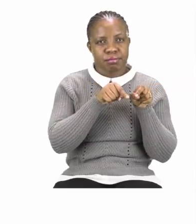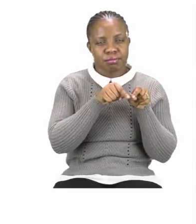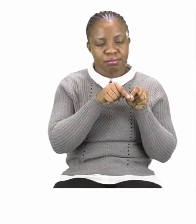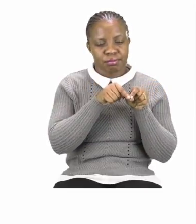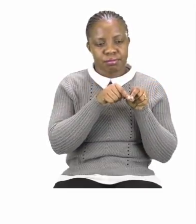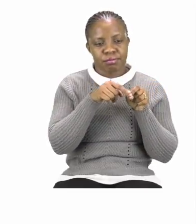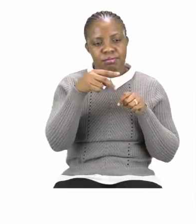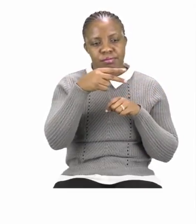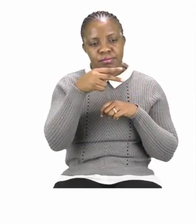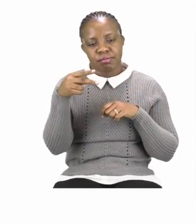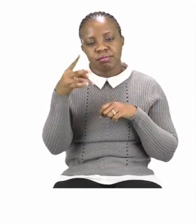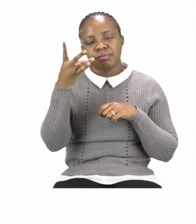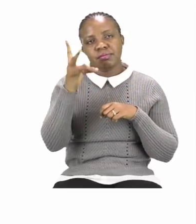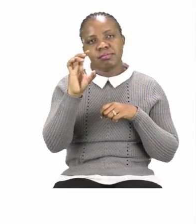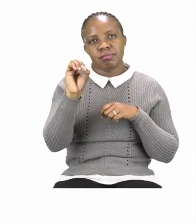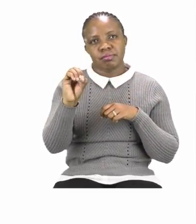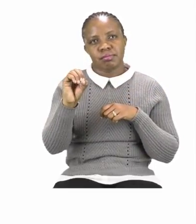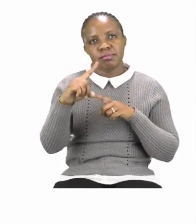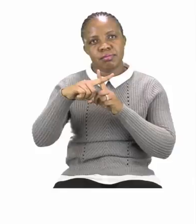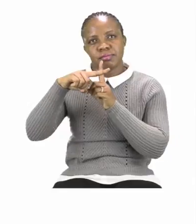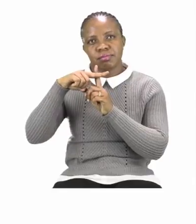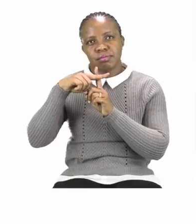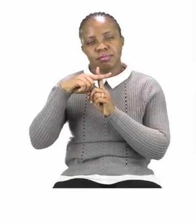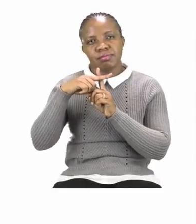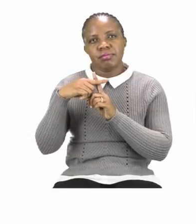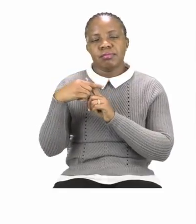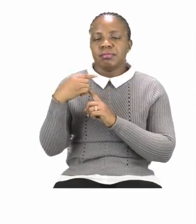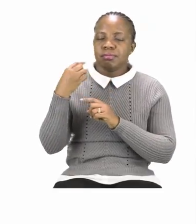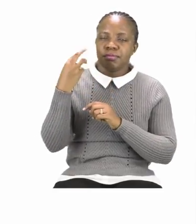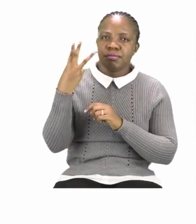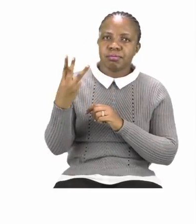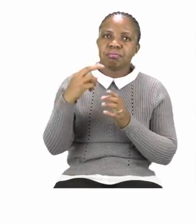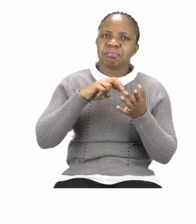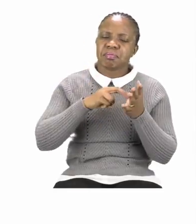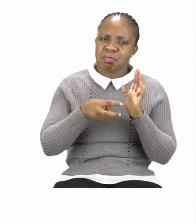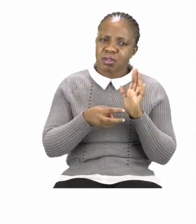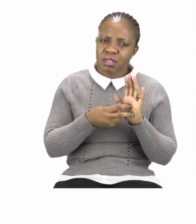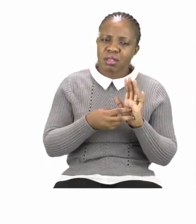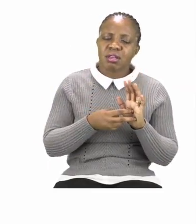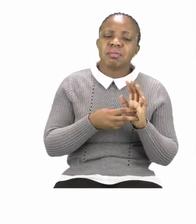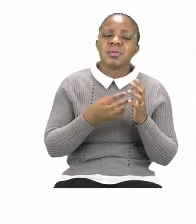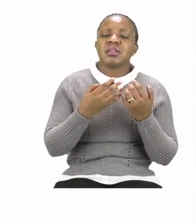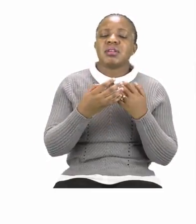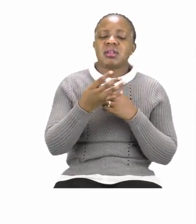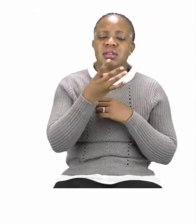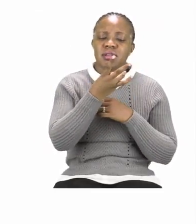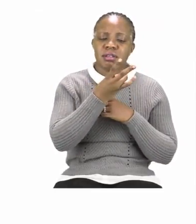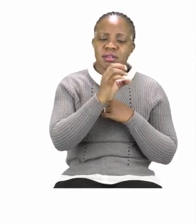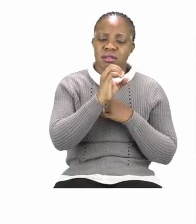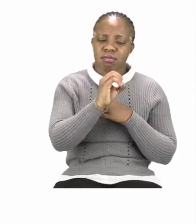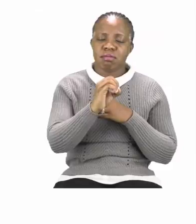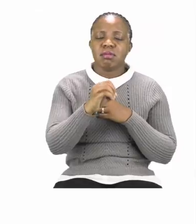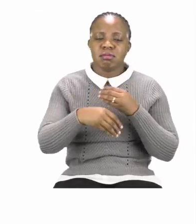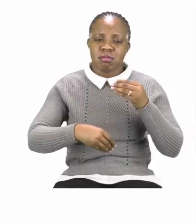So that means we are going to add 3 to 70. Let us take a look